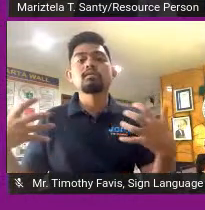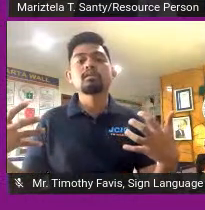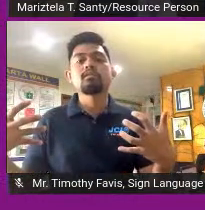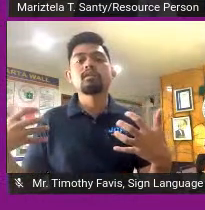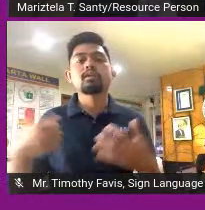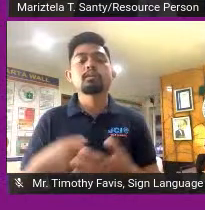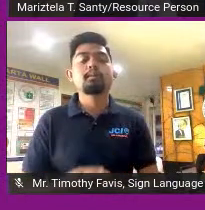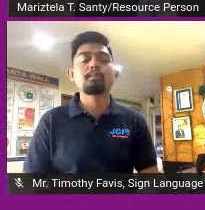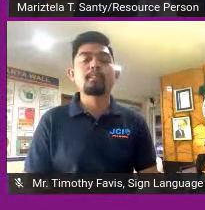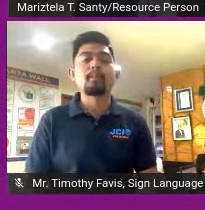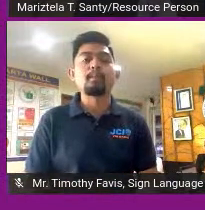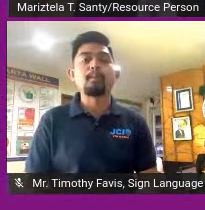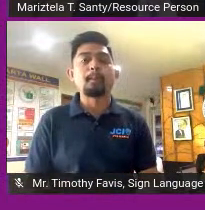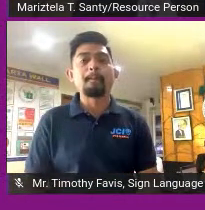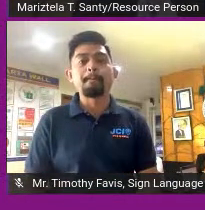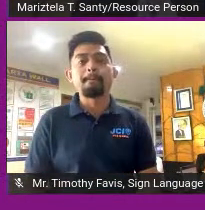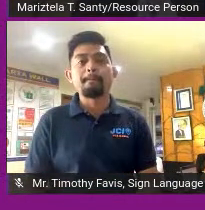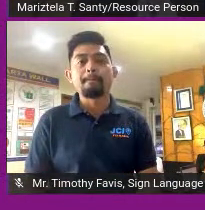May mga separate na